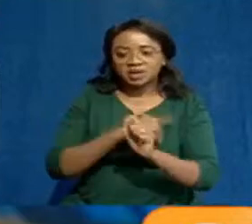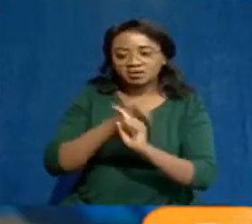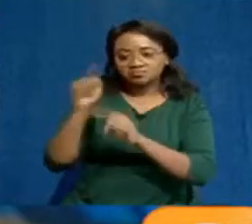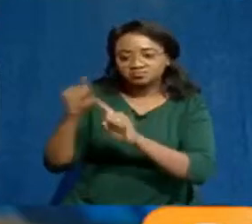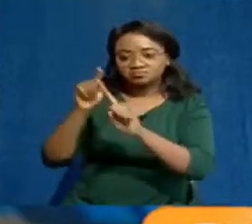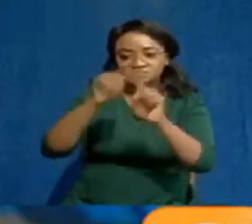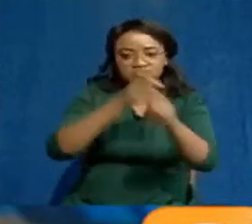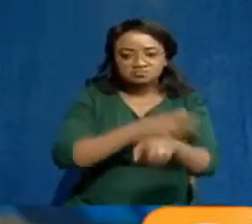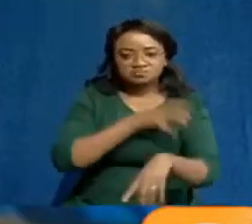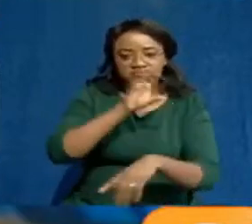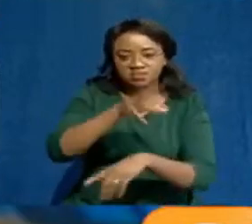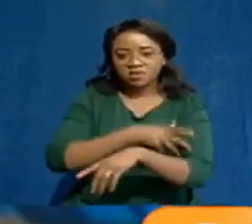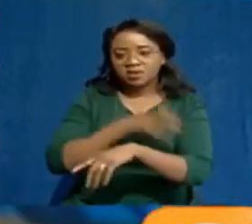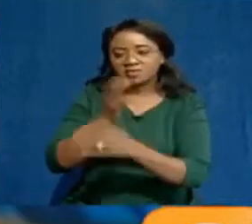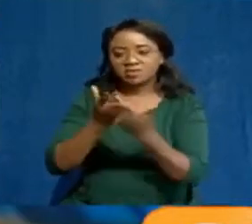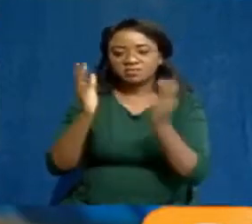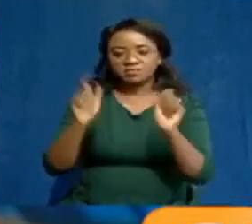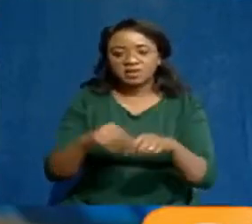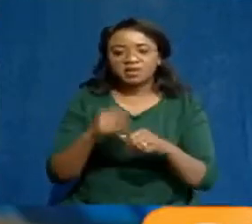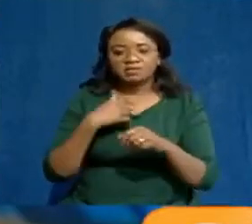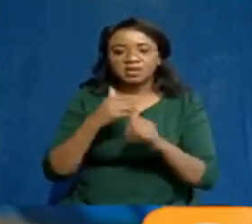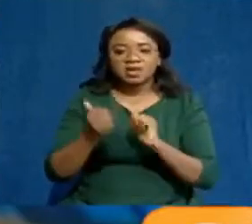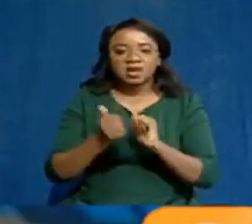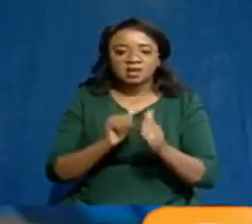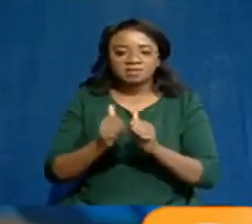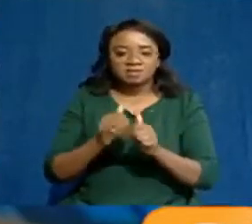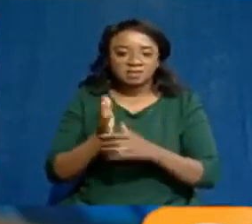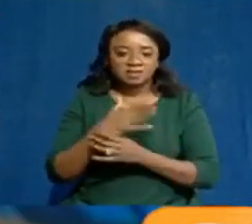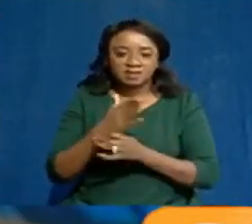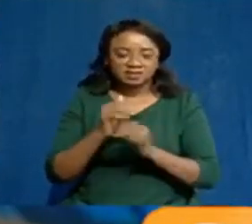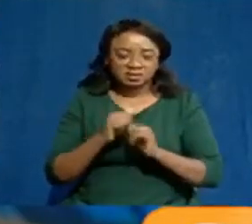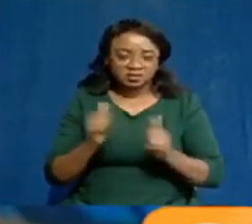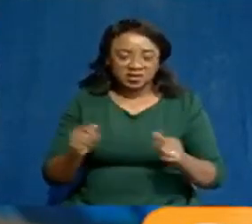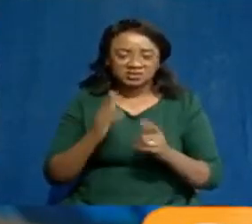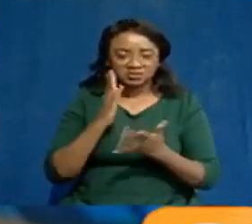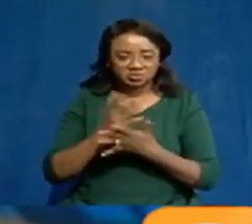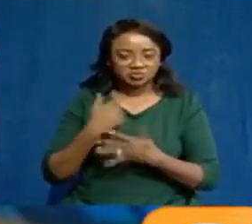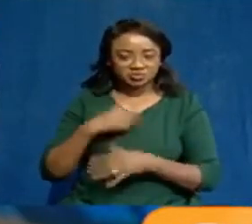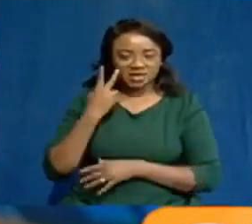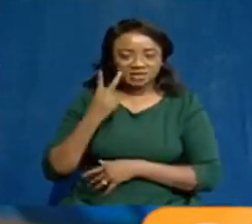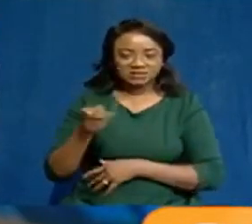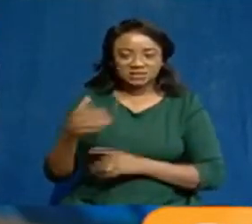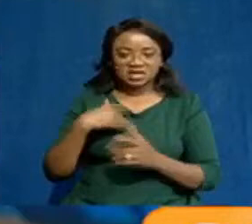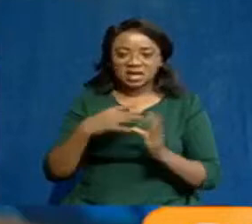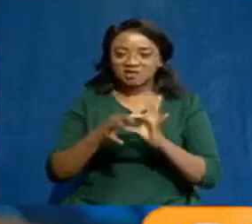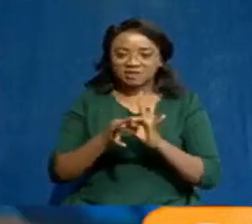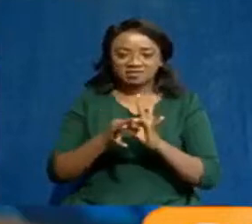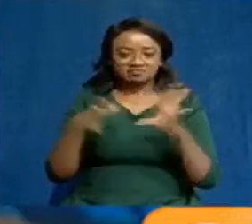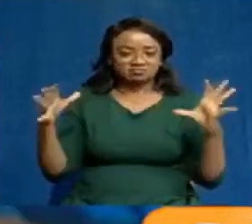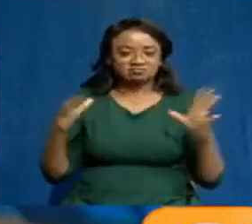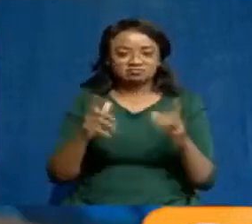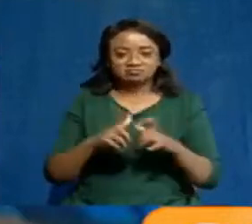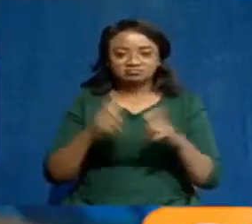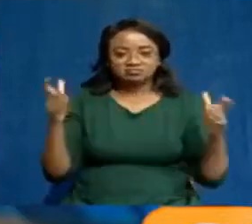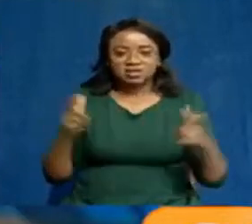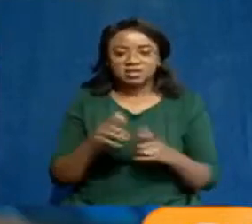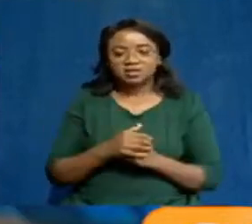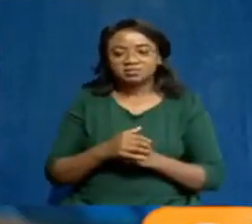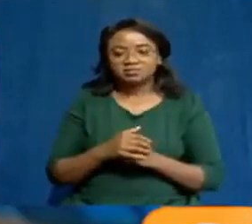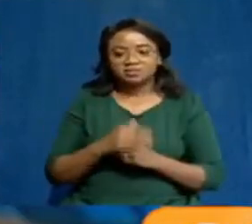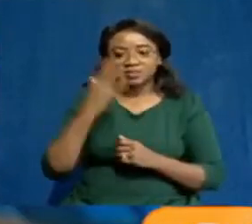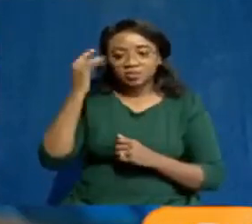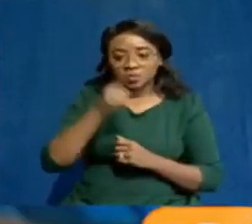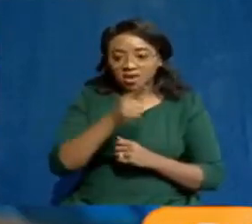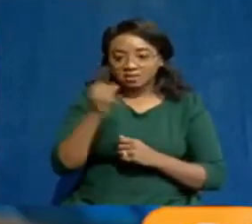become environmental ambassadors. So I think there's some kind of a disconnect between what we see on the ground with CARA, maybe because there's a system with